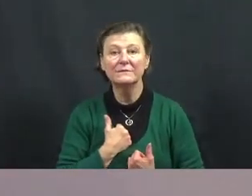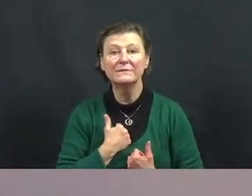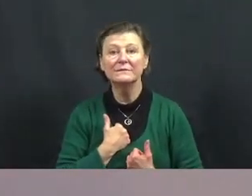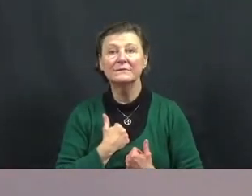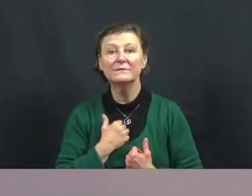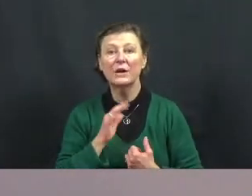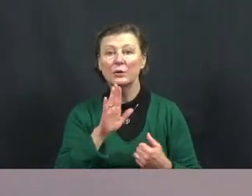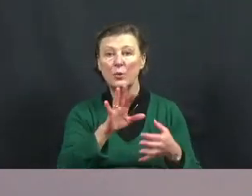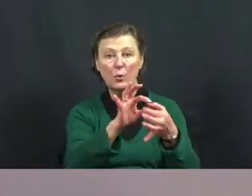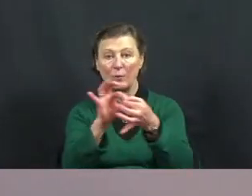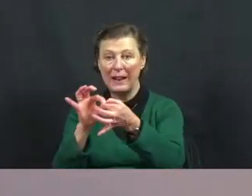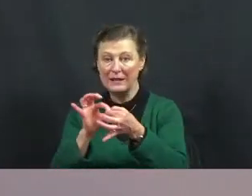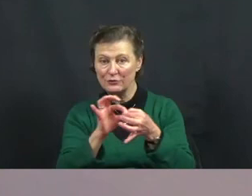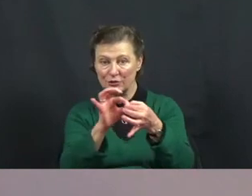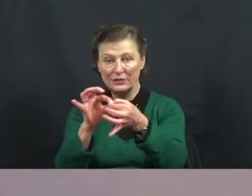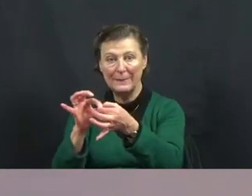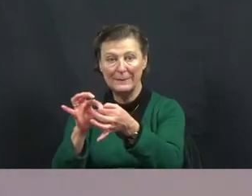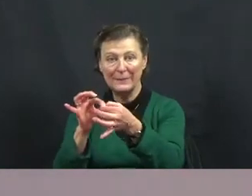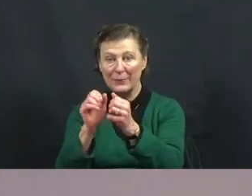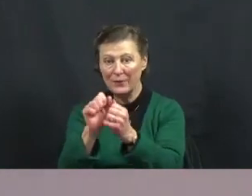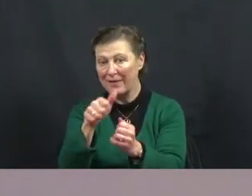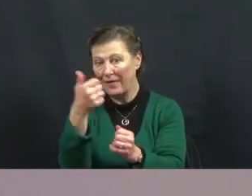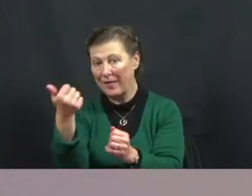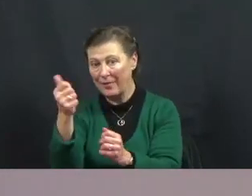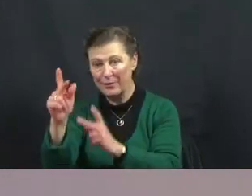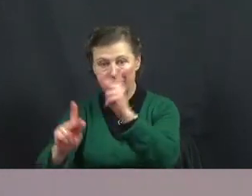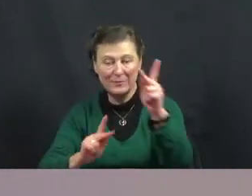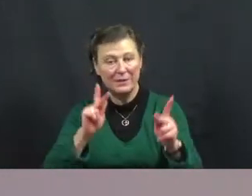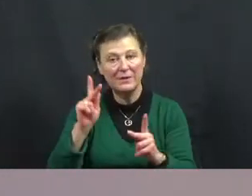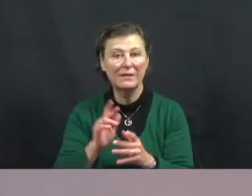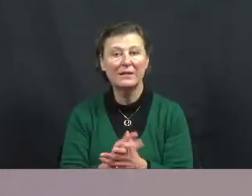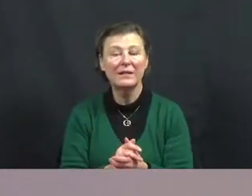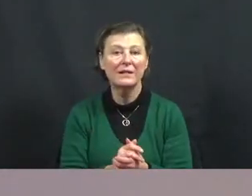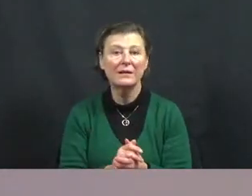your relationships with other people.